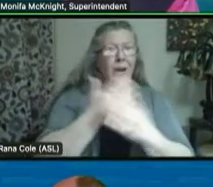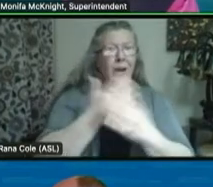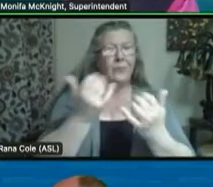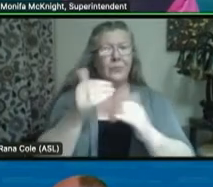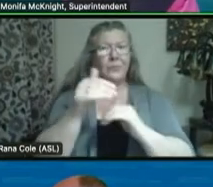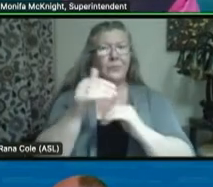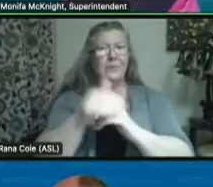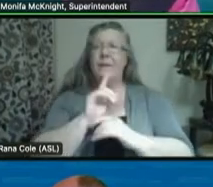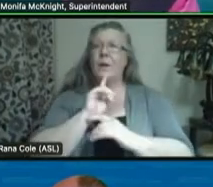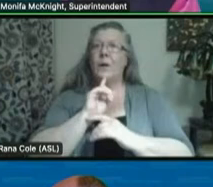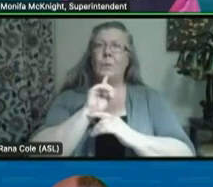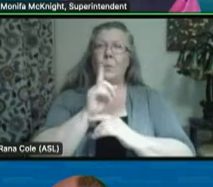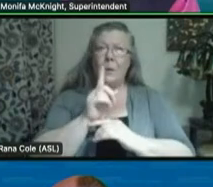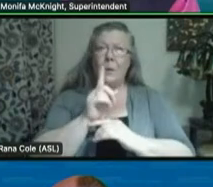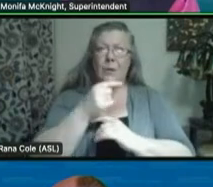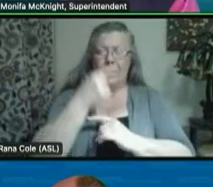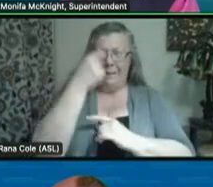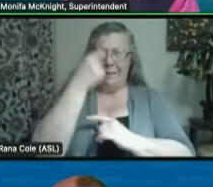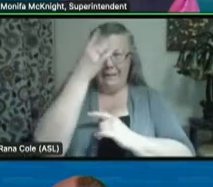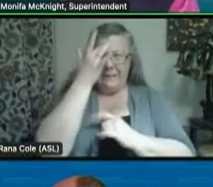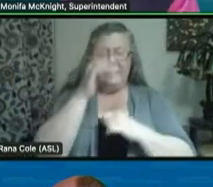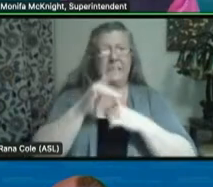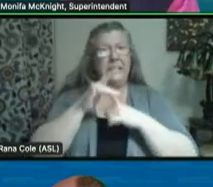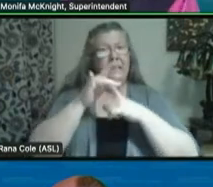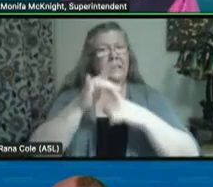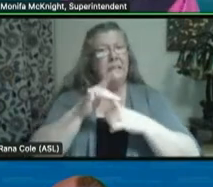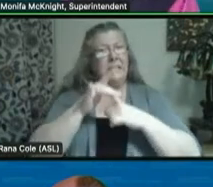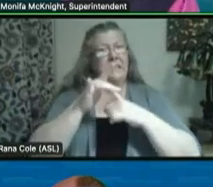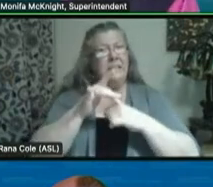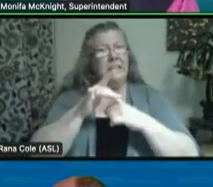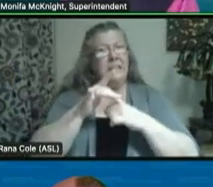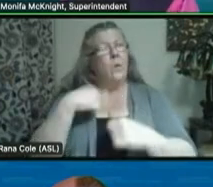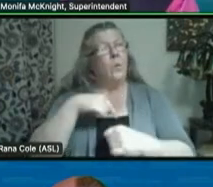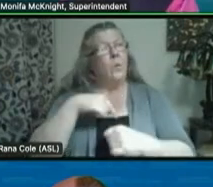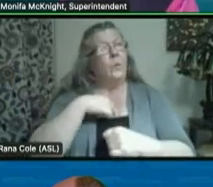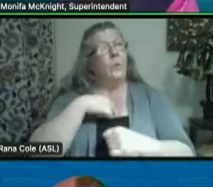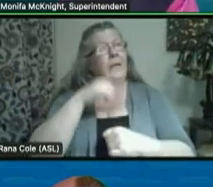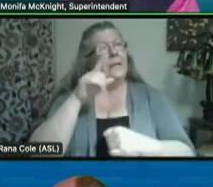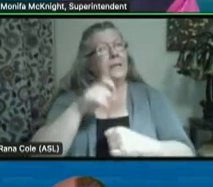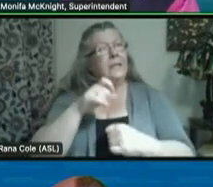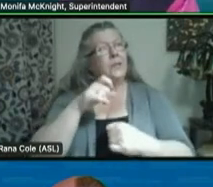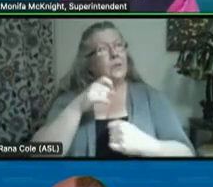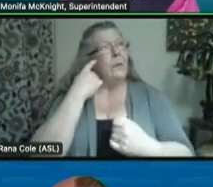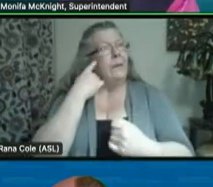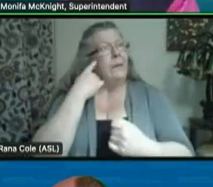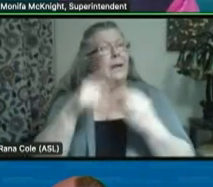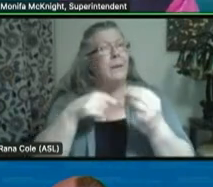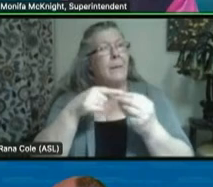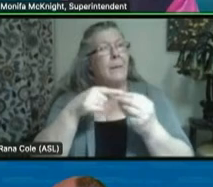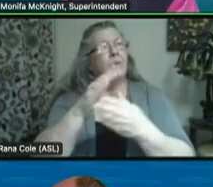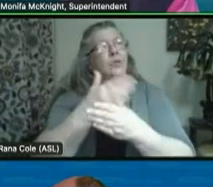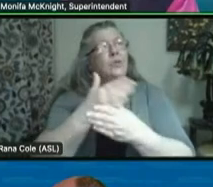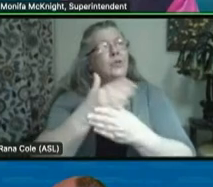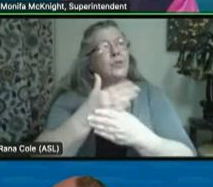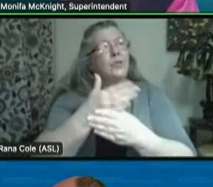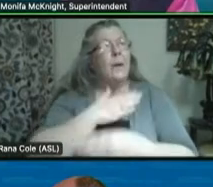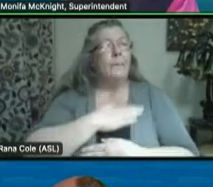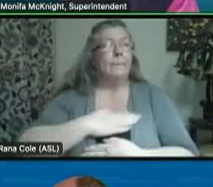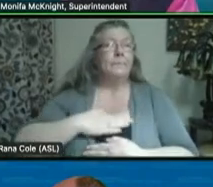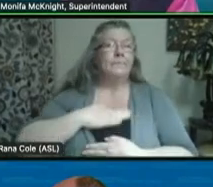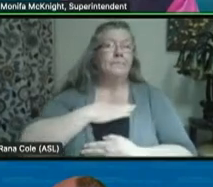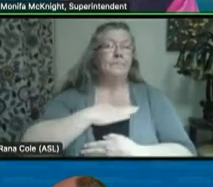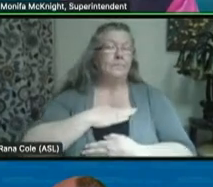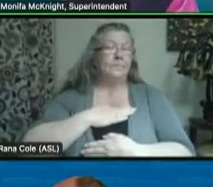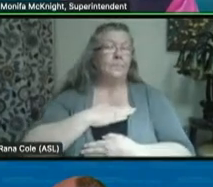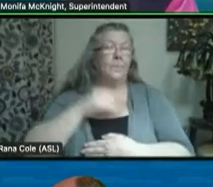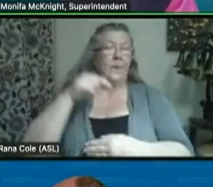really is something that's on your mind that you want us to take into consideration, we want you to share it. So we want you to share it because we want, one, from this presentation, for